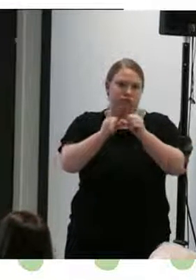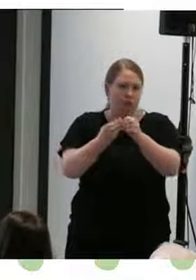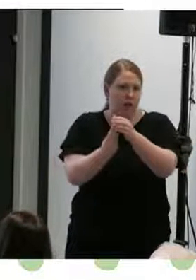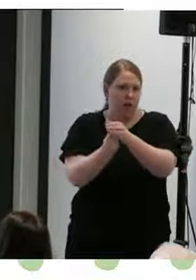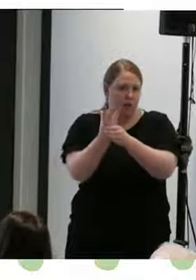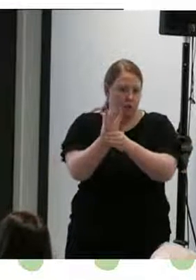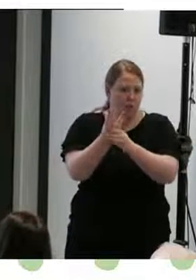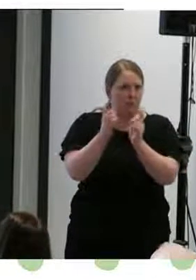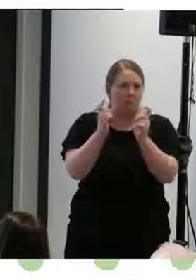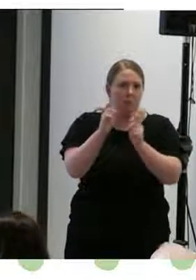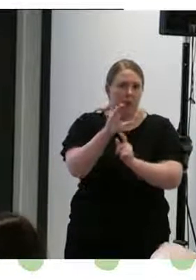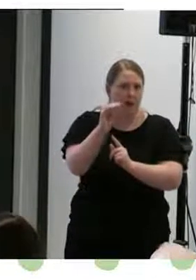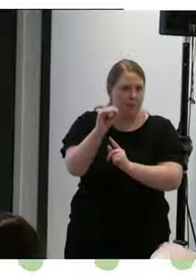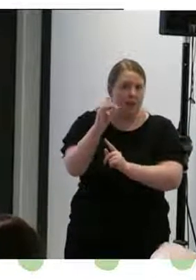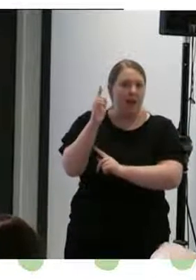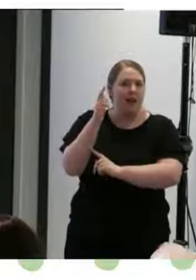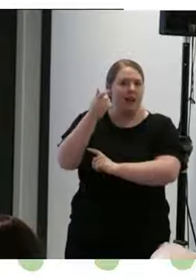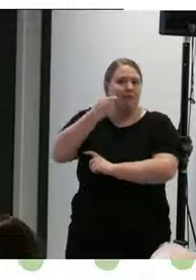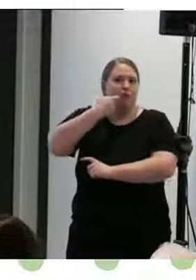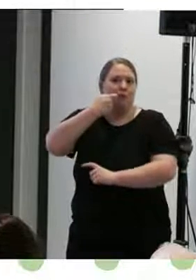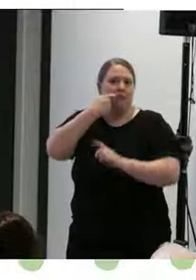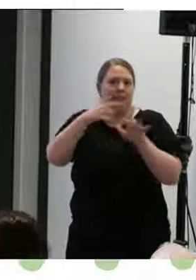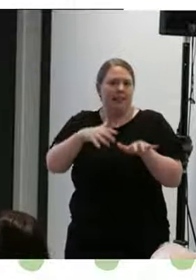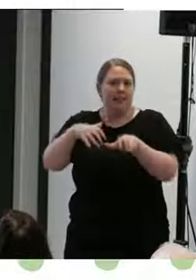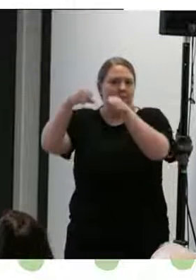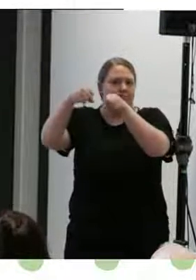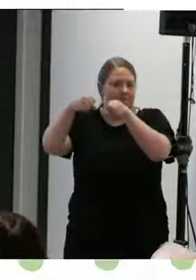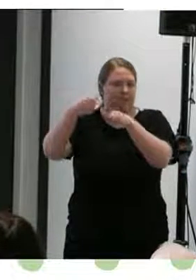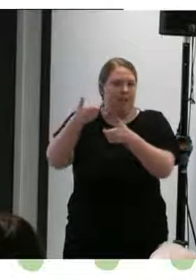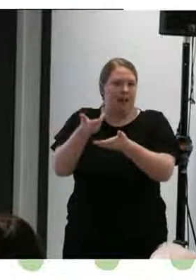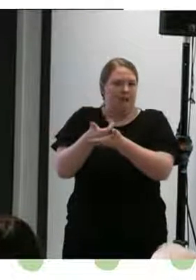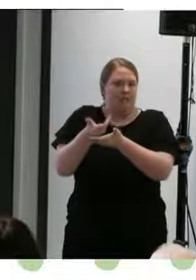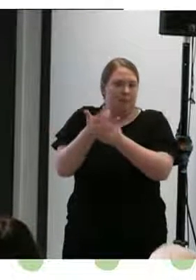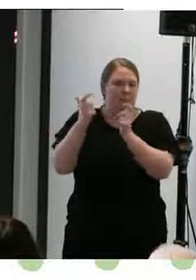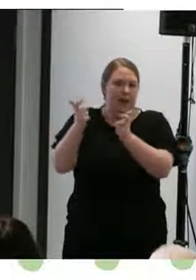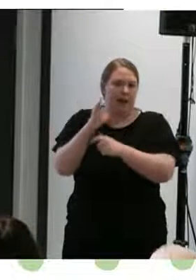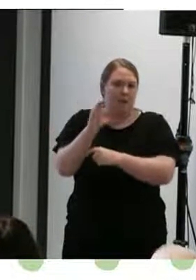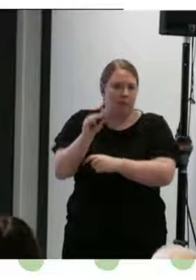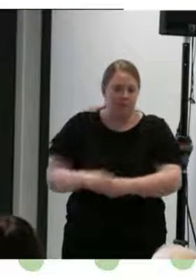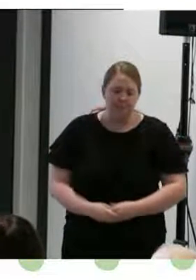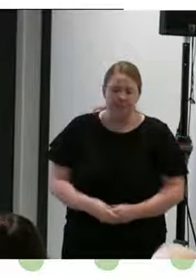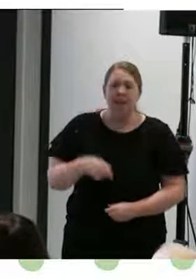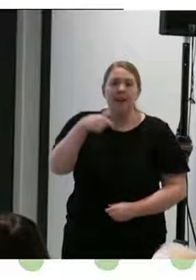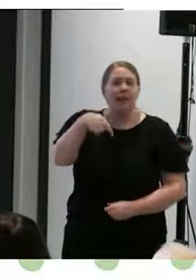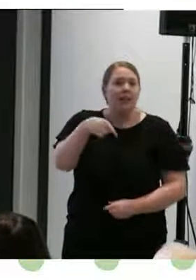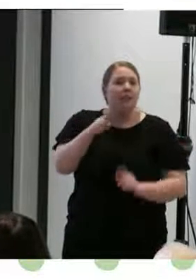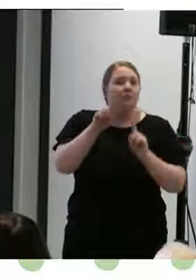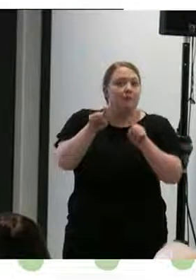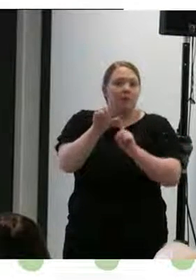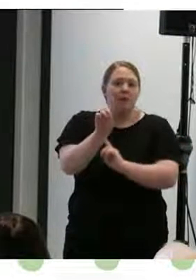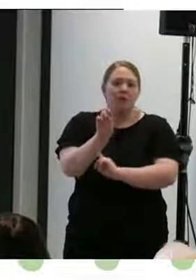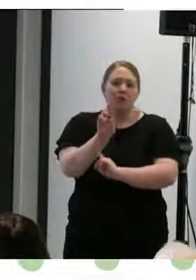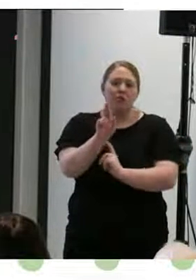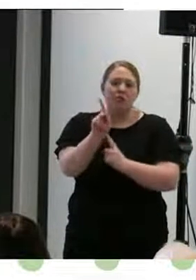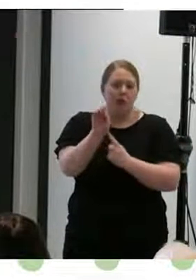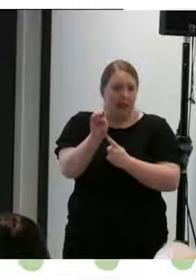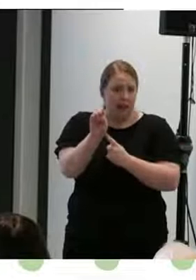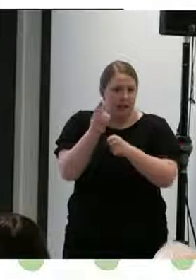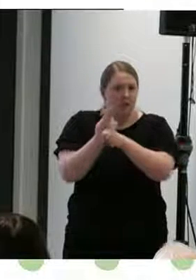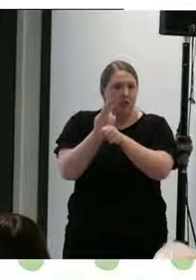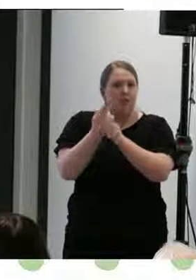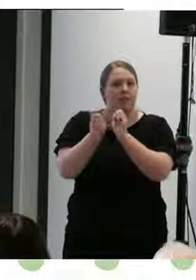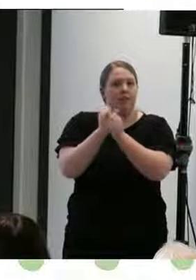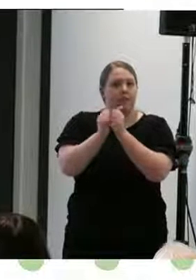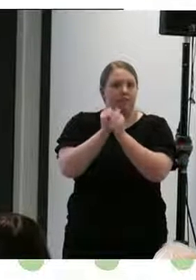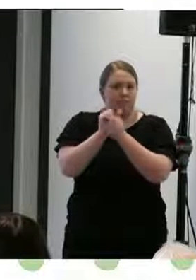recently acquired by a large public company. Dick attended Drake on a track and field scholarship. He majored in economics and was the